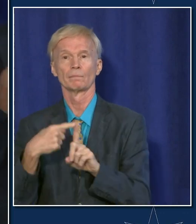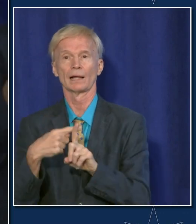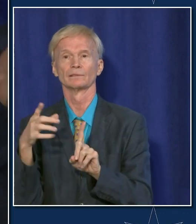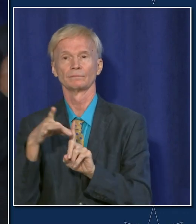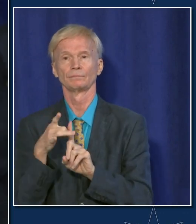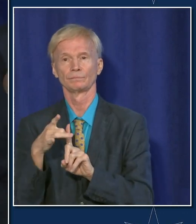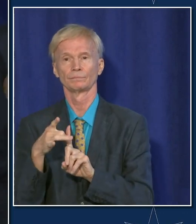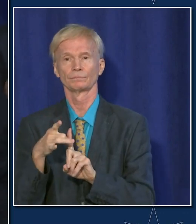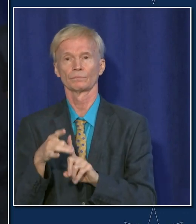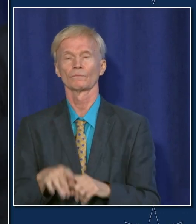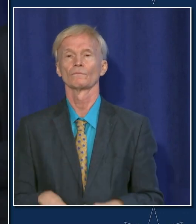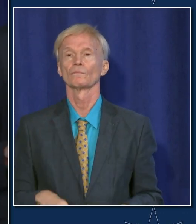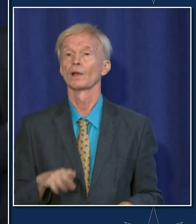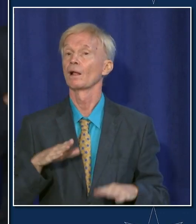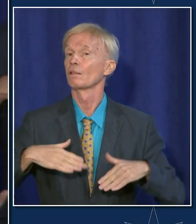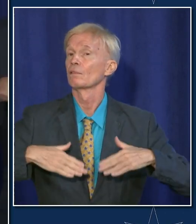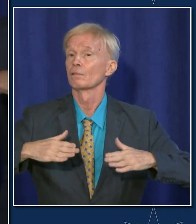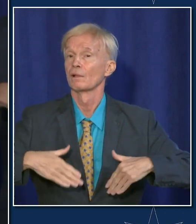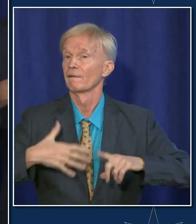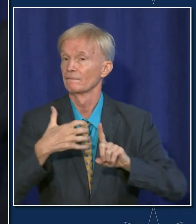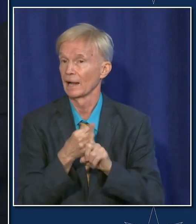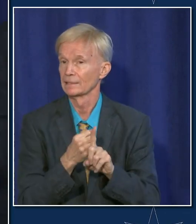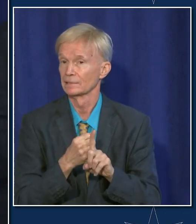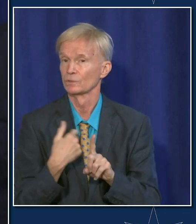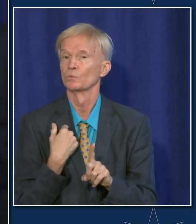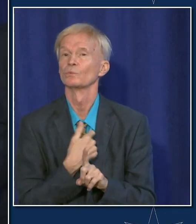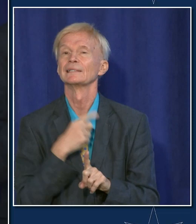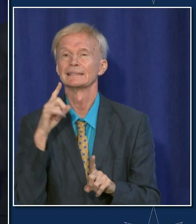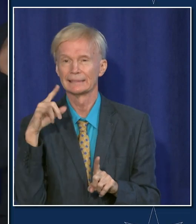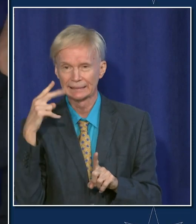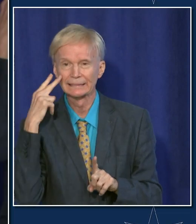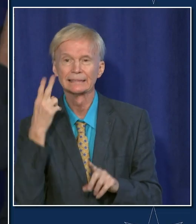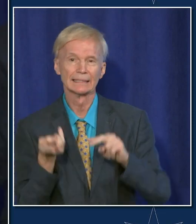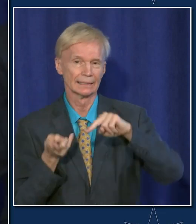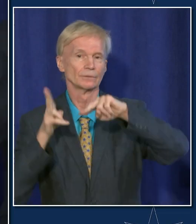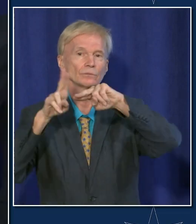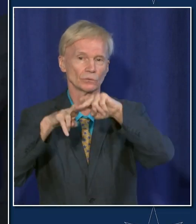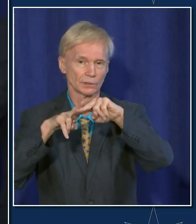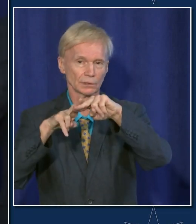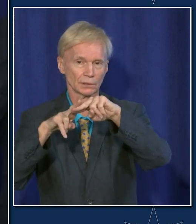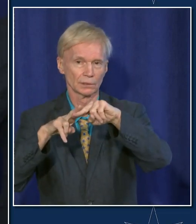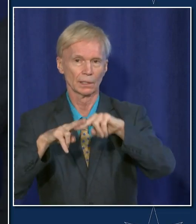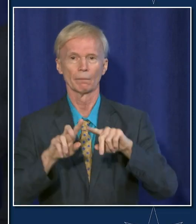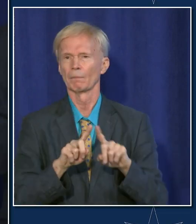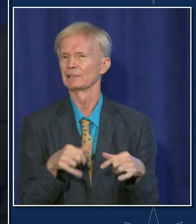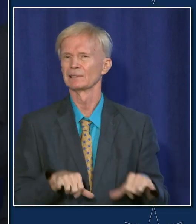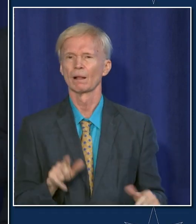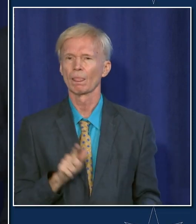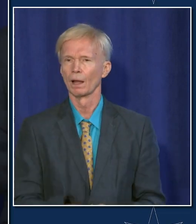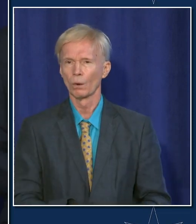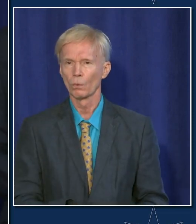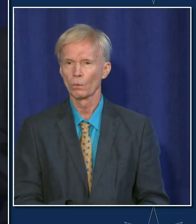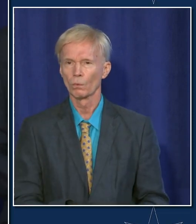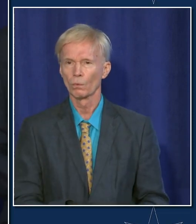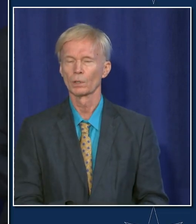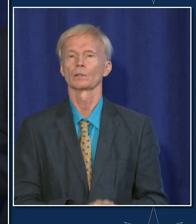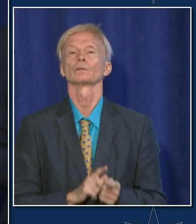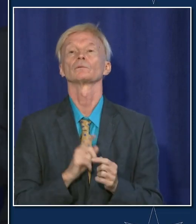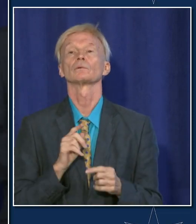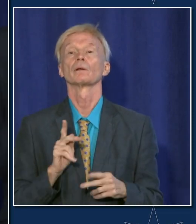Among unvaccinated attendees, we did, as expected, see a higher rate of COVID cases, but it was still low.